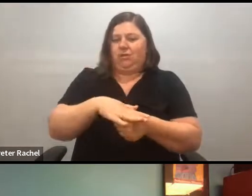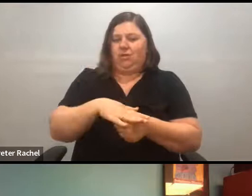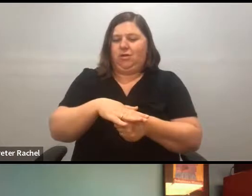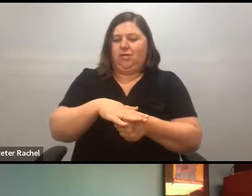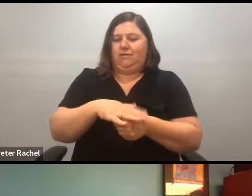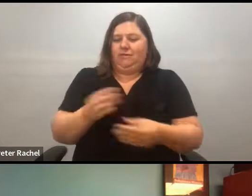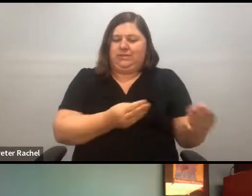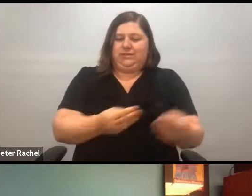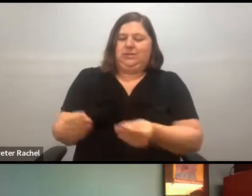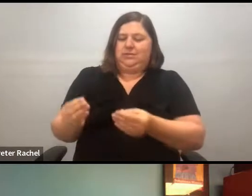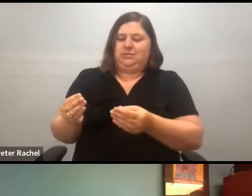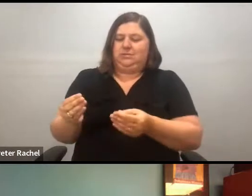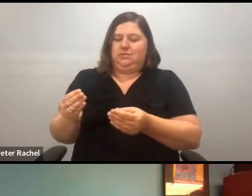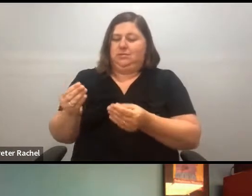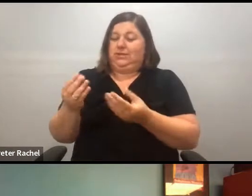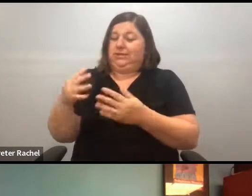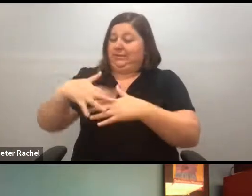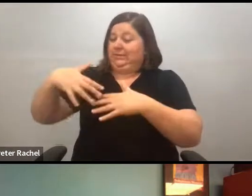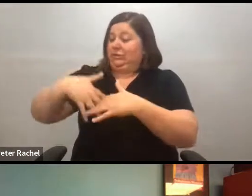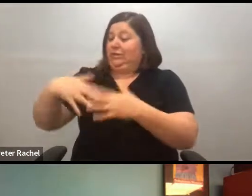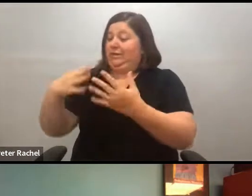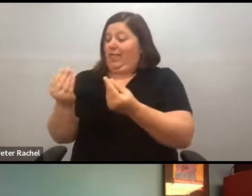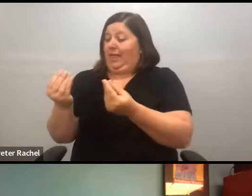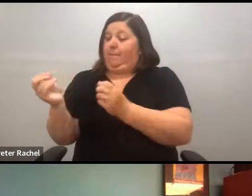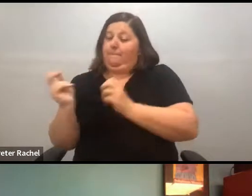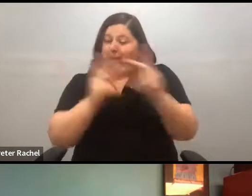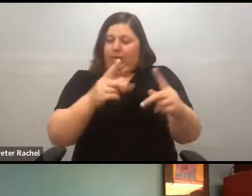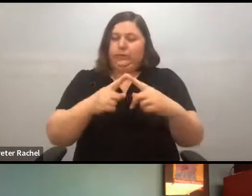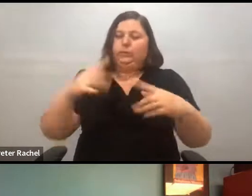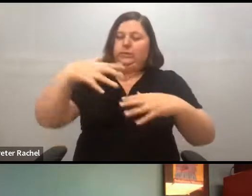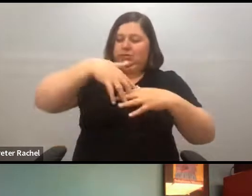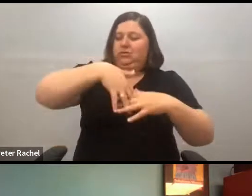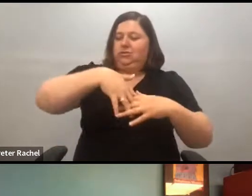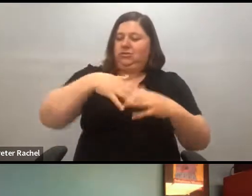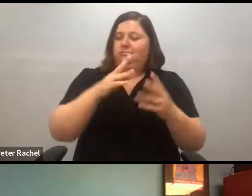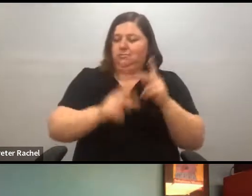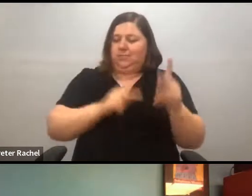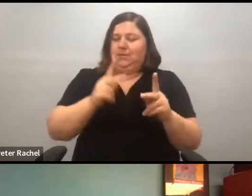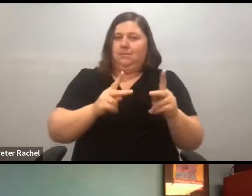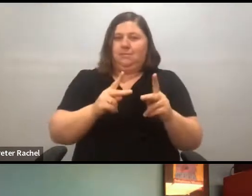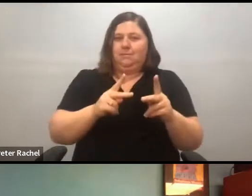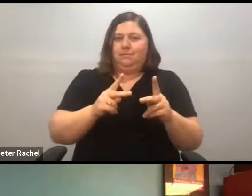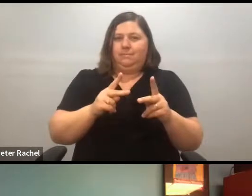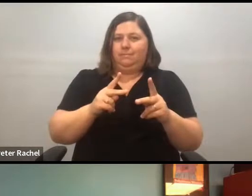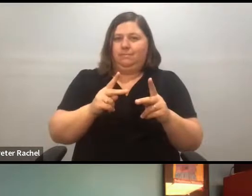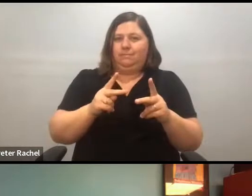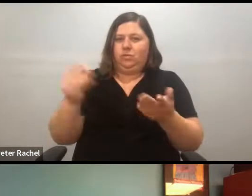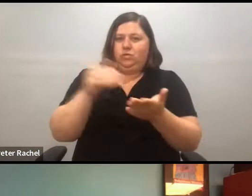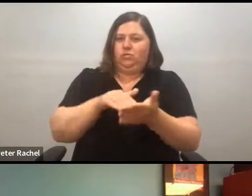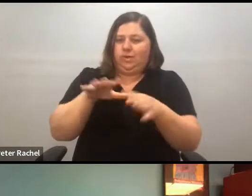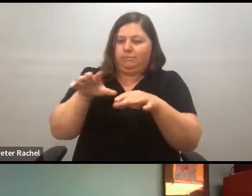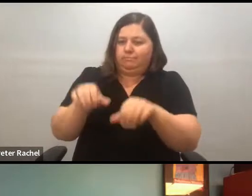to Indigenous people. Through the practices of rematriation, cultural